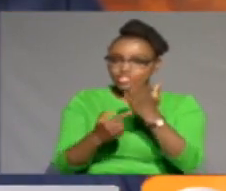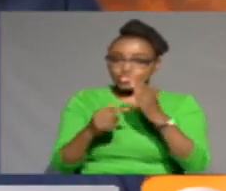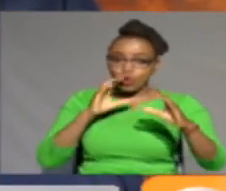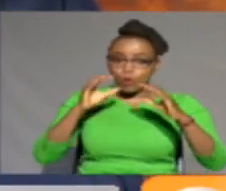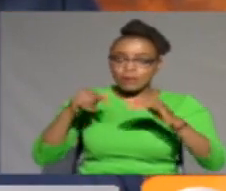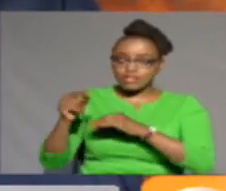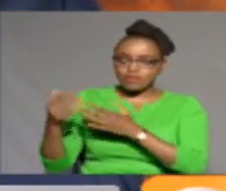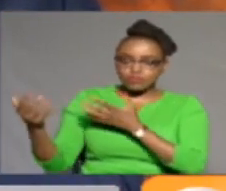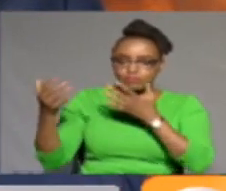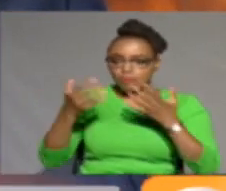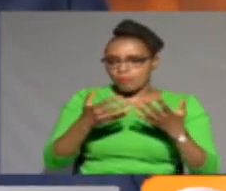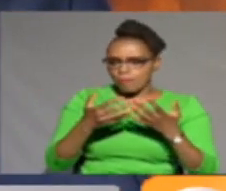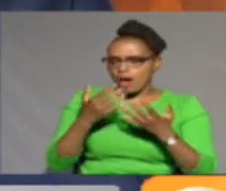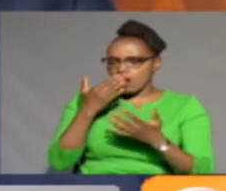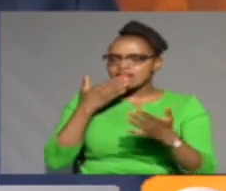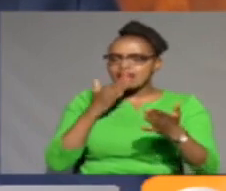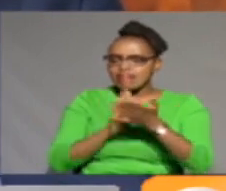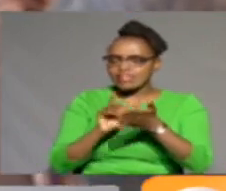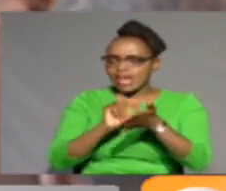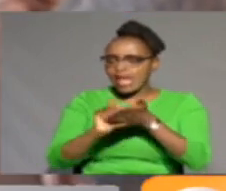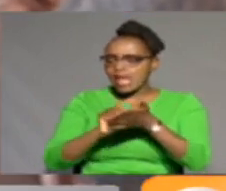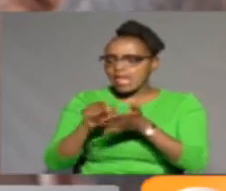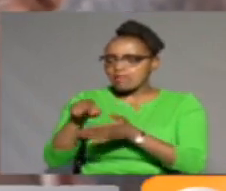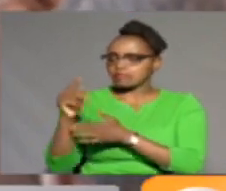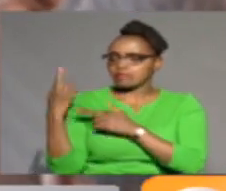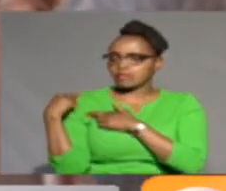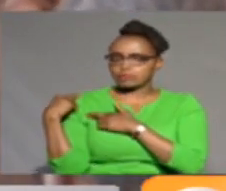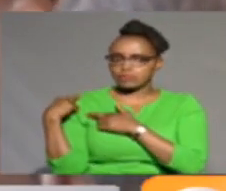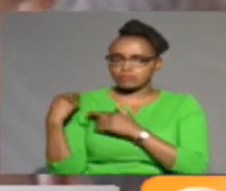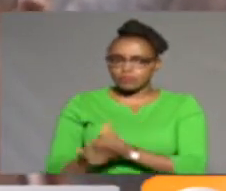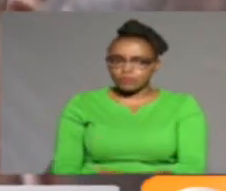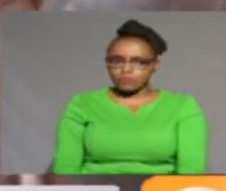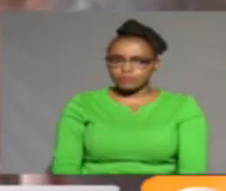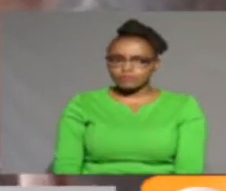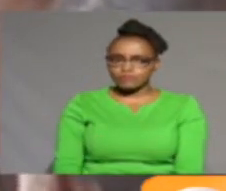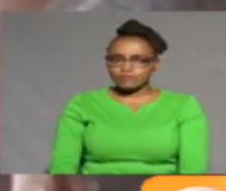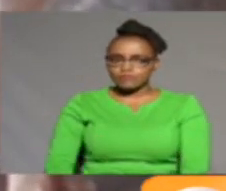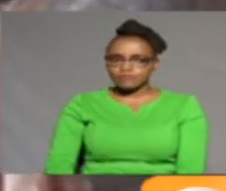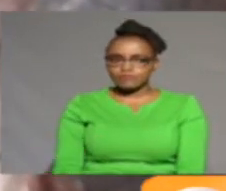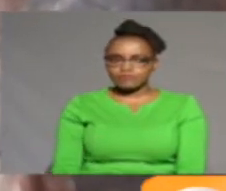charged over authoring the letter. Alphas Legat, Citizen TV, Nairobi.